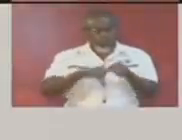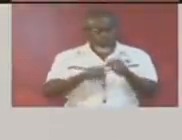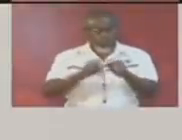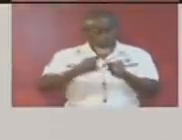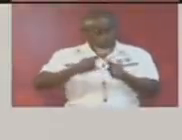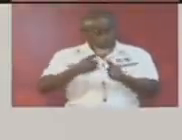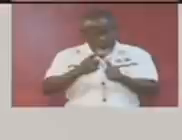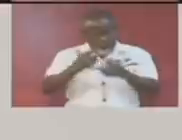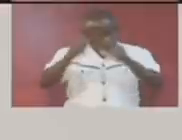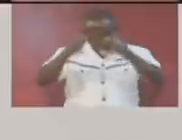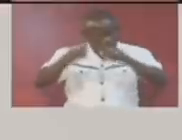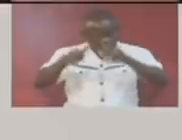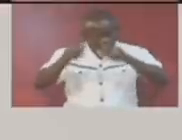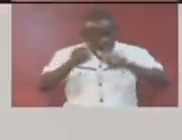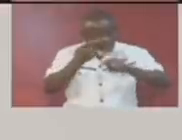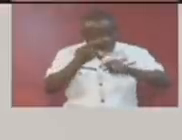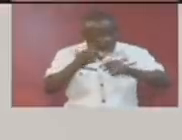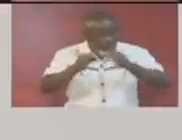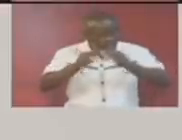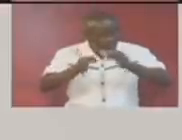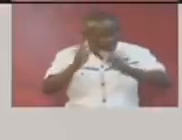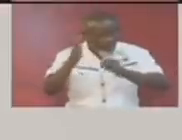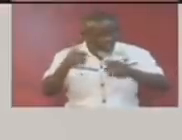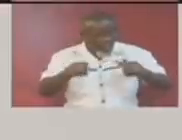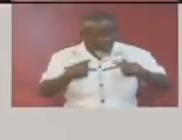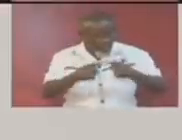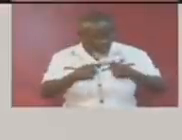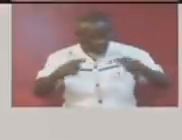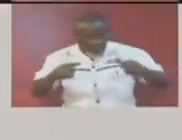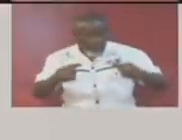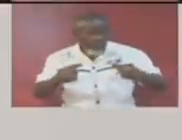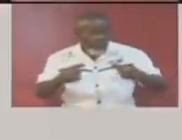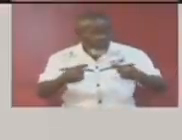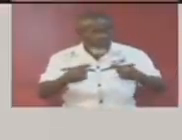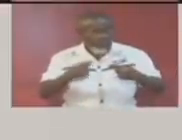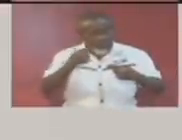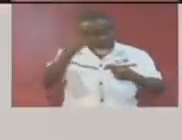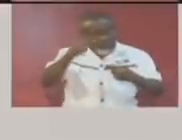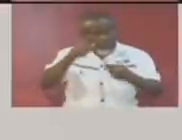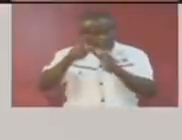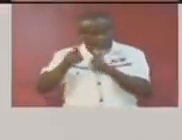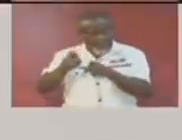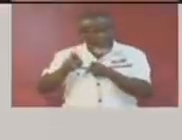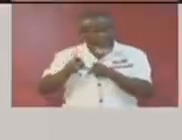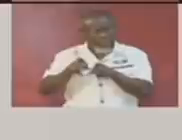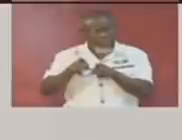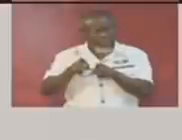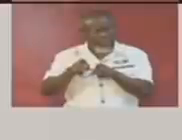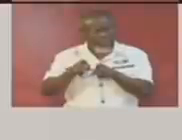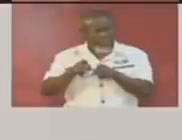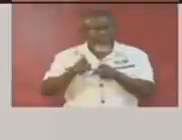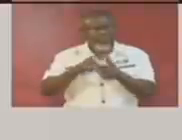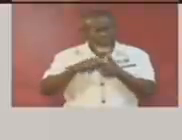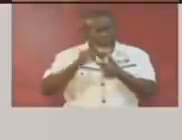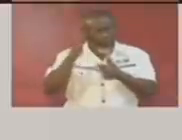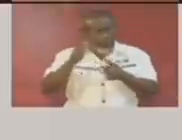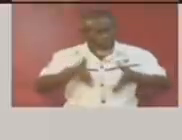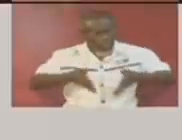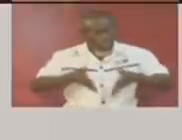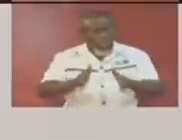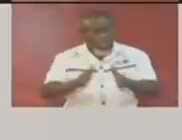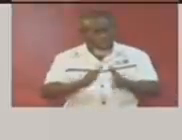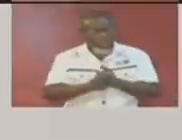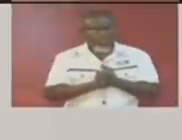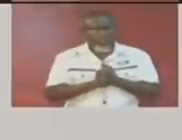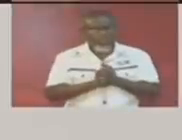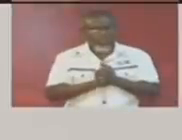is, and then of course we will base our national tags consideration on those findings. So, but it is definitely